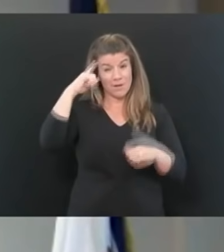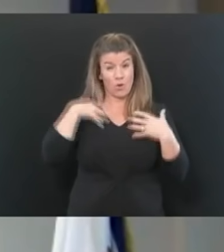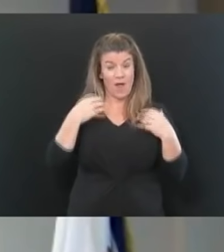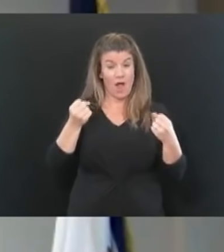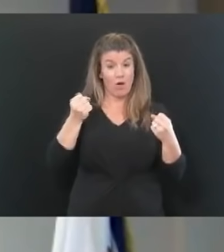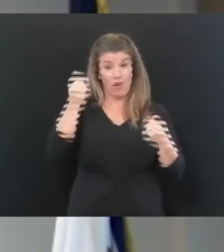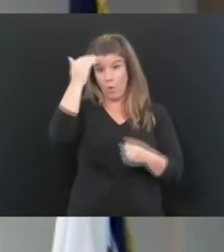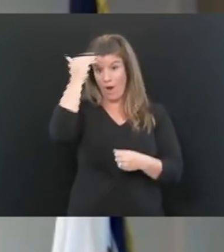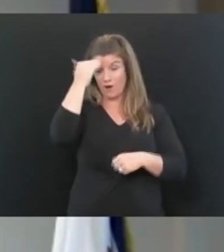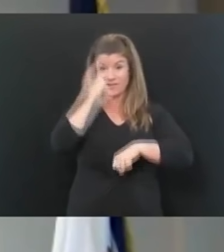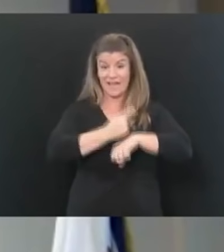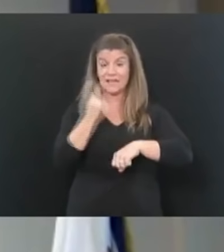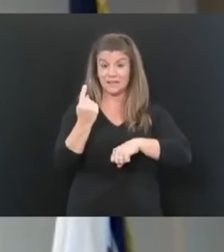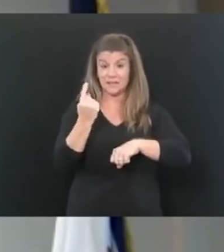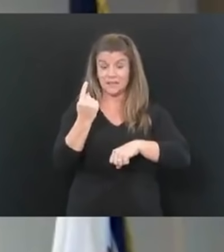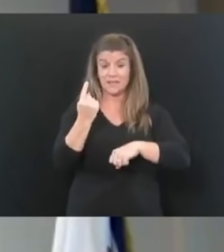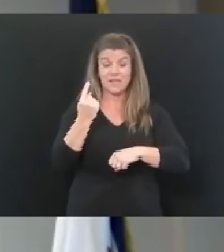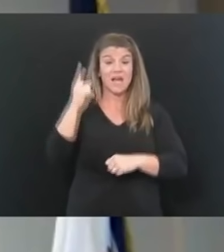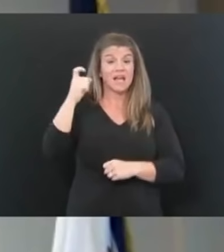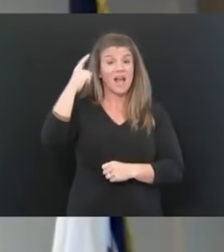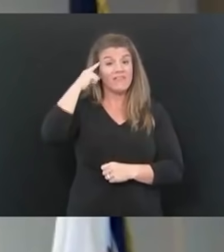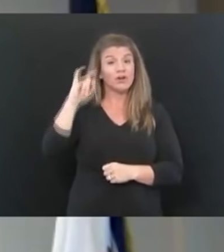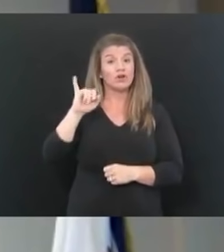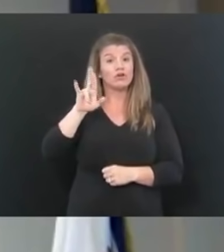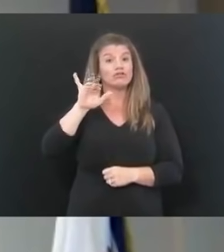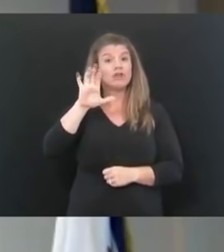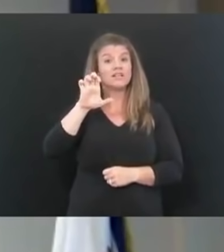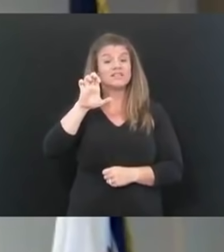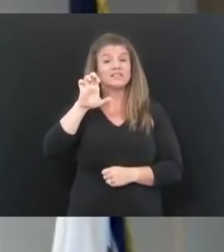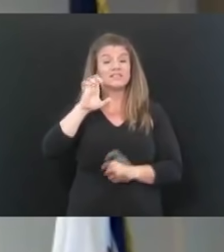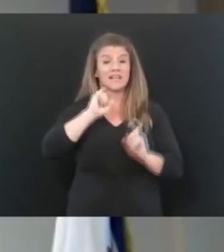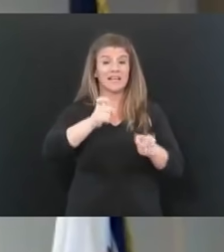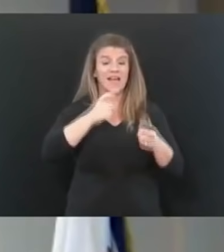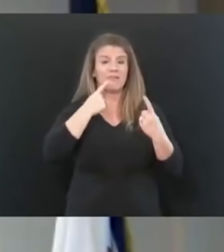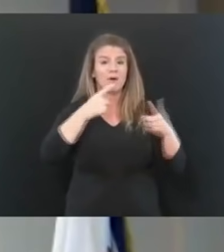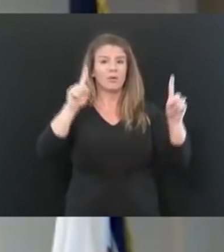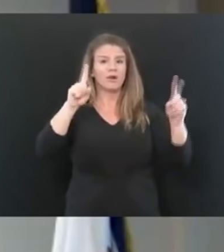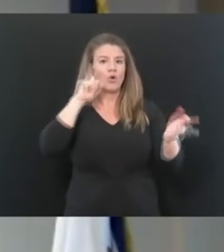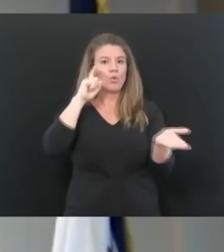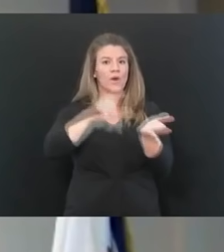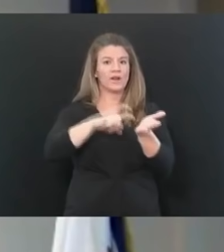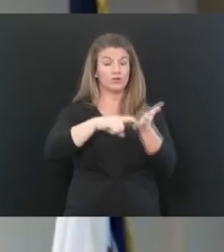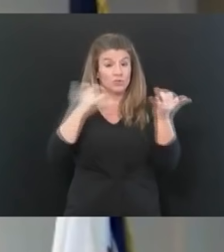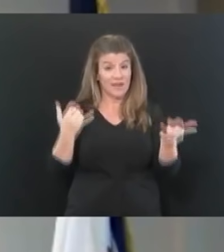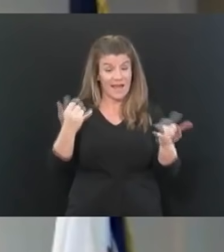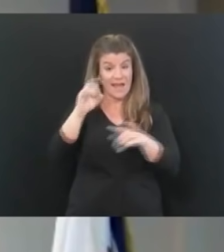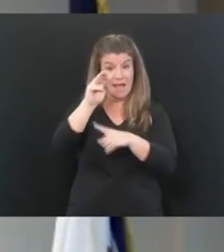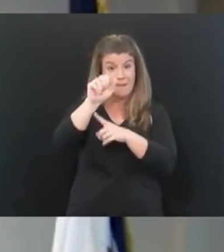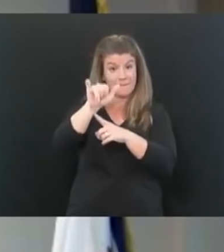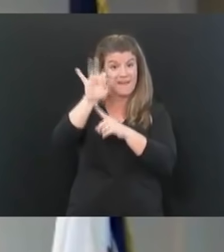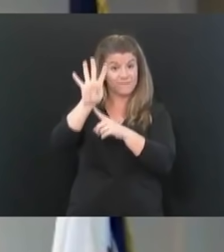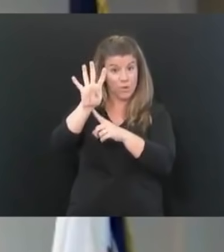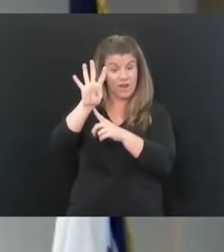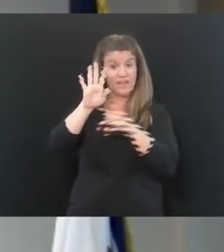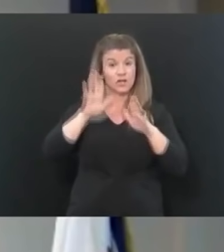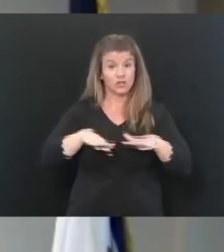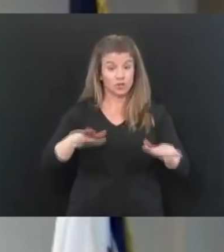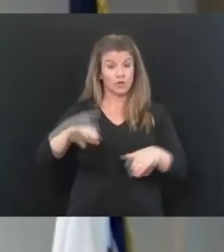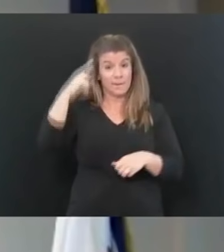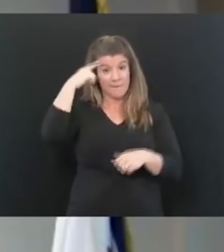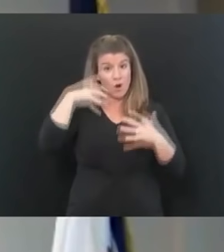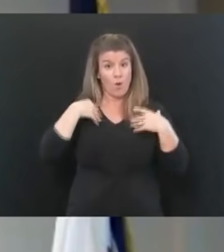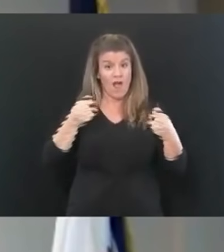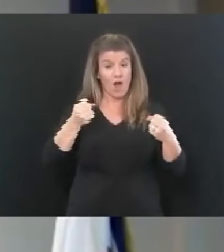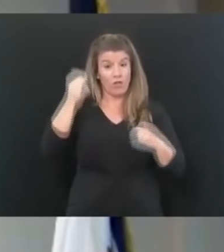Day. Governor Justice issued a proclamation recognizing today, May 4th, as Children's Mental Health Awareness Day